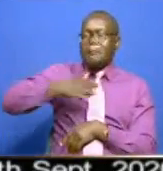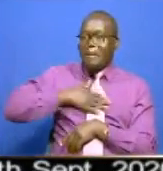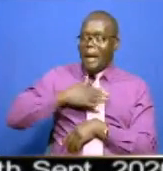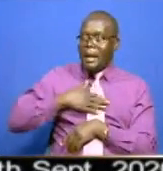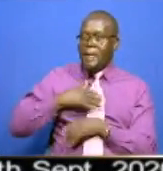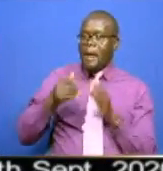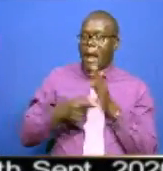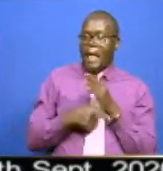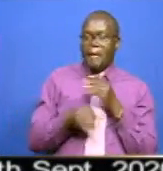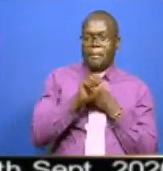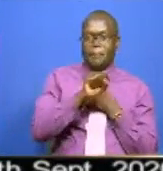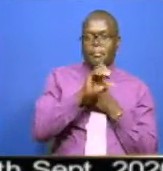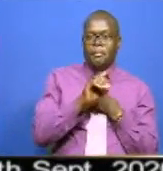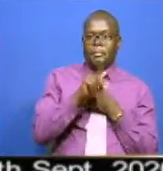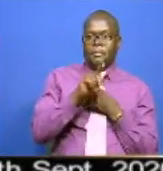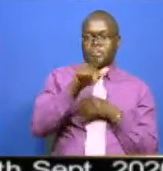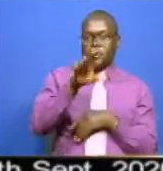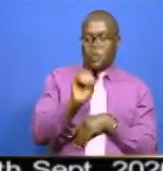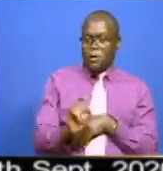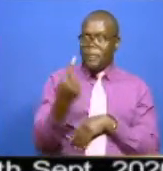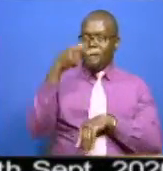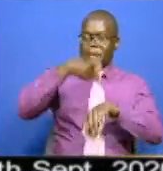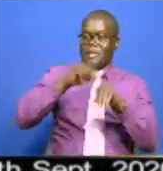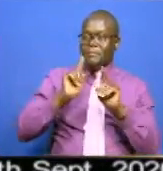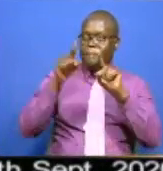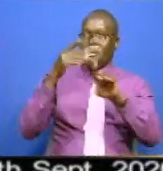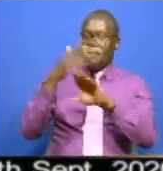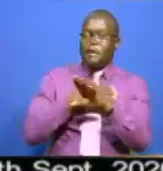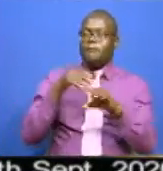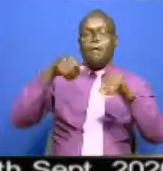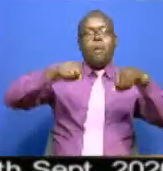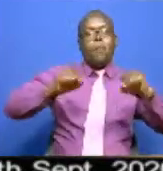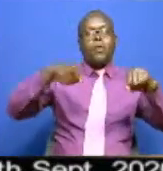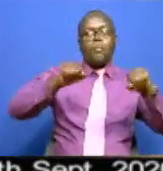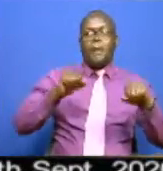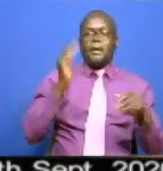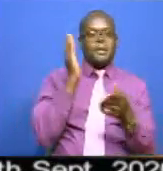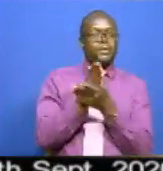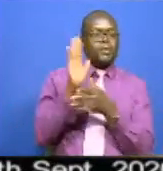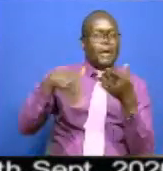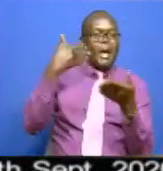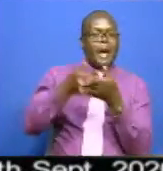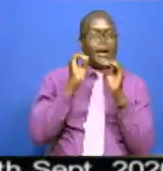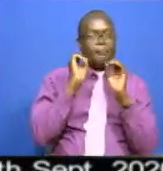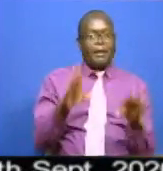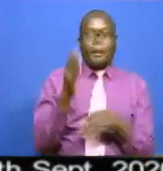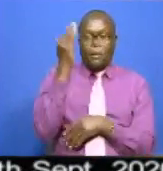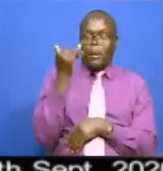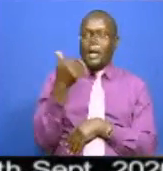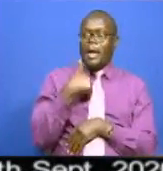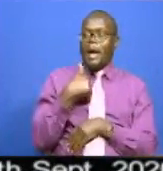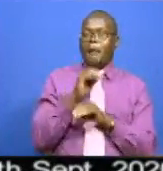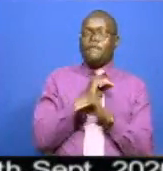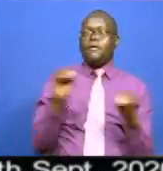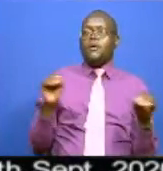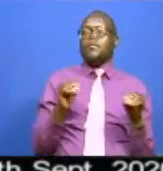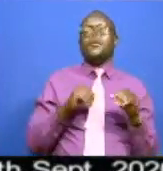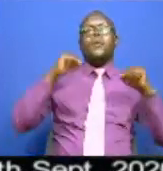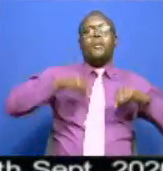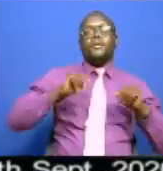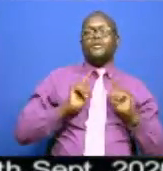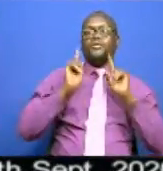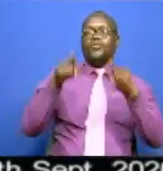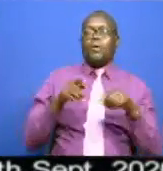called Soklo, the first time I ever went there before motorbikes, I would never reach there because I didn't have the physical capability of